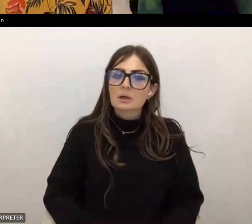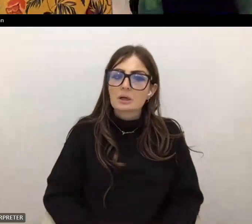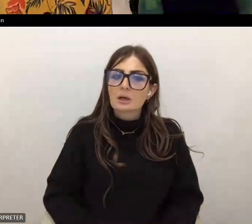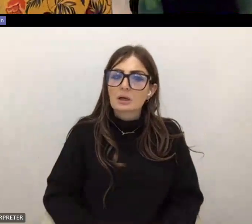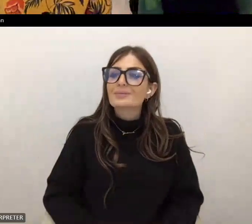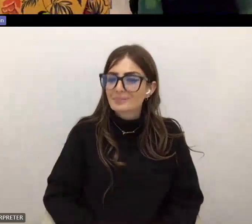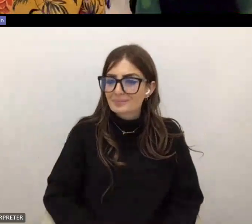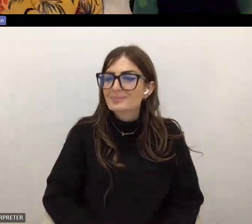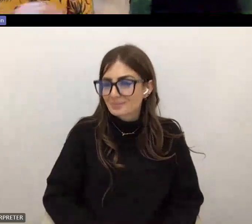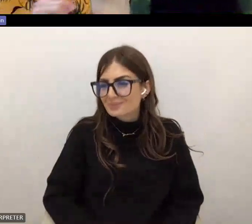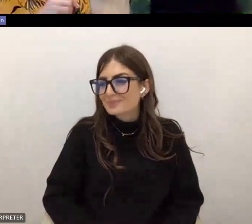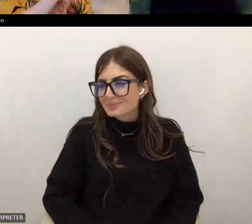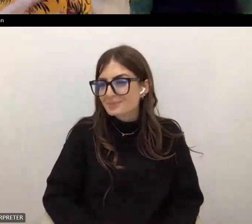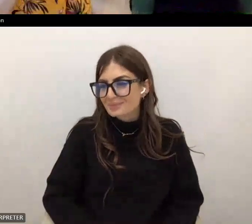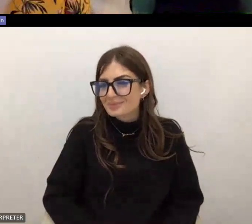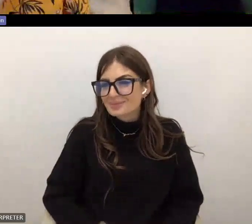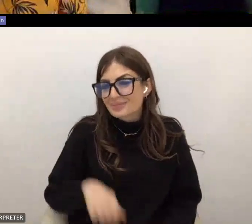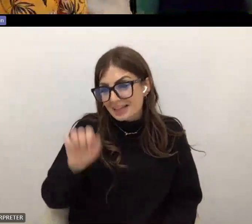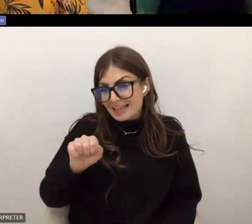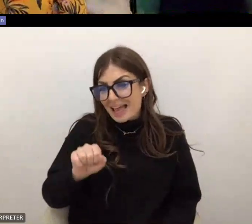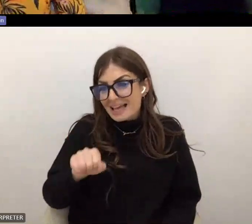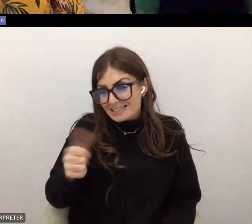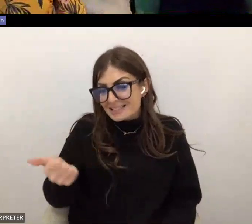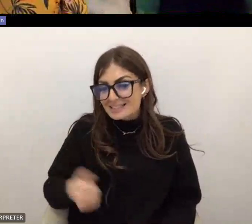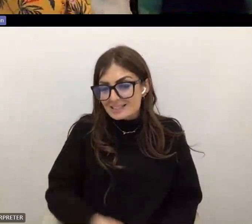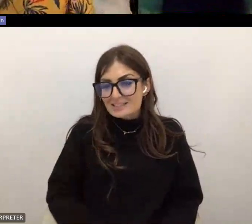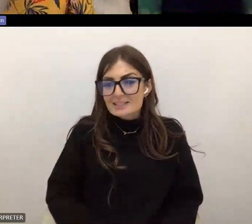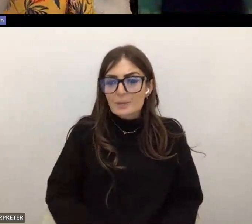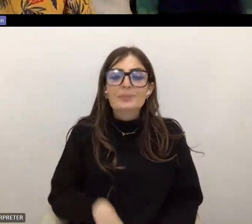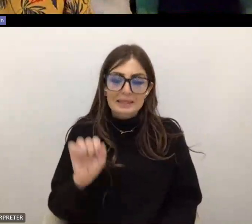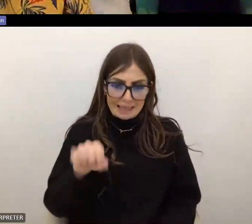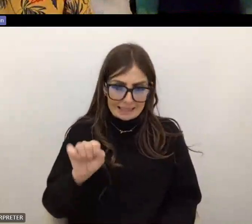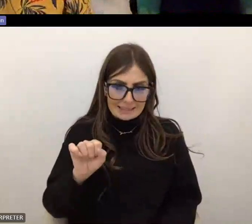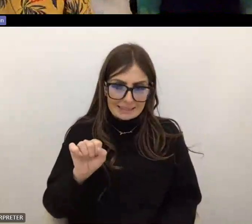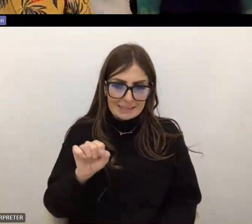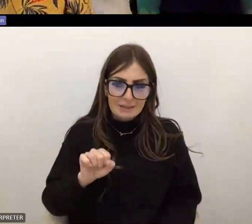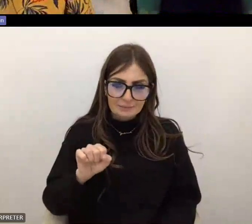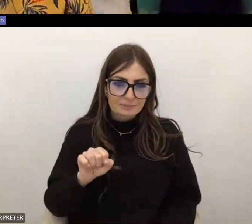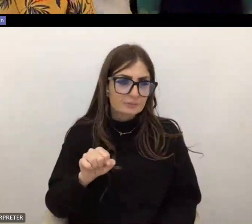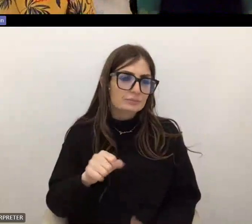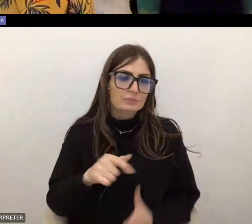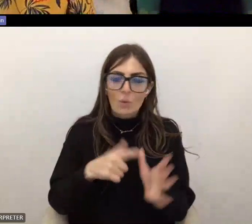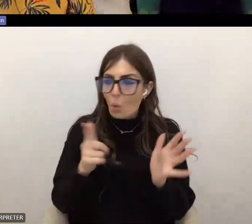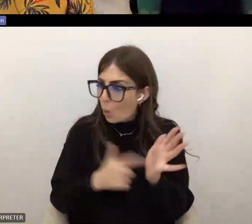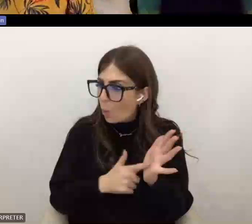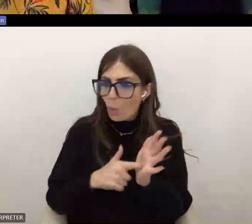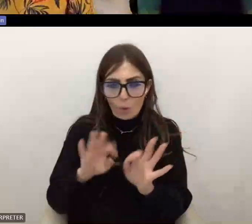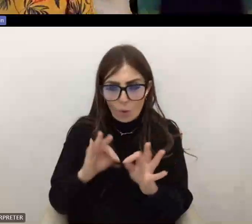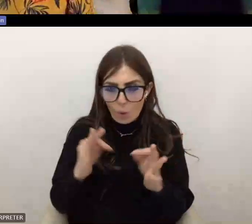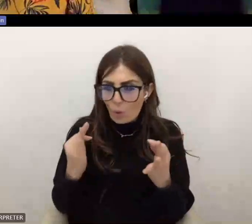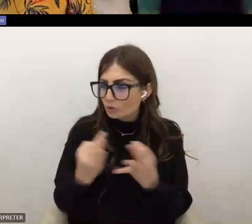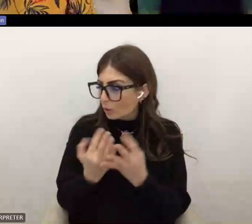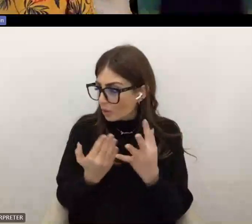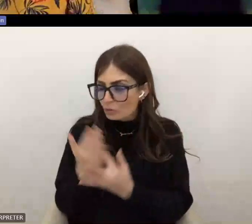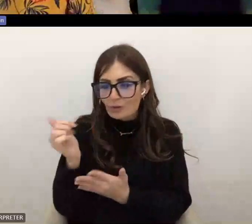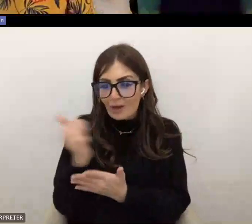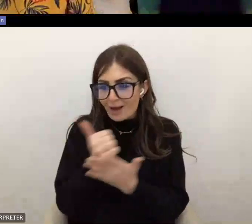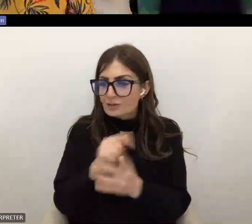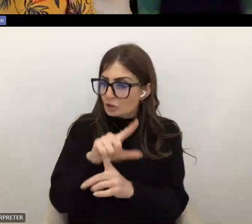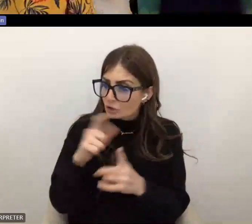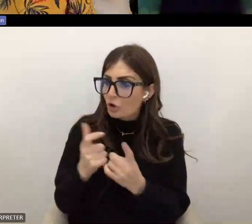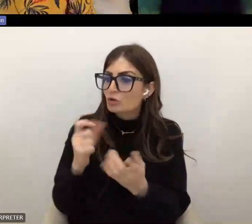Karen, yes is the short answer, but I'll hand to Karen. Yes, they are. All organisations funded through the Arts and Cultural Funding Program will